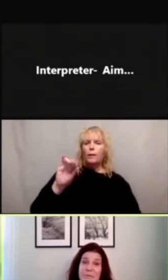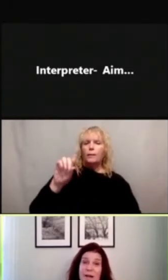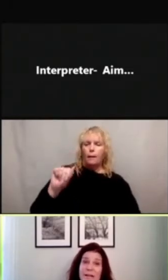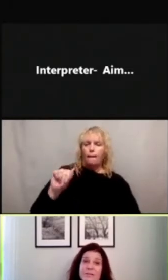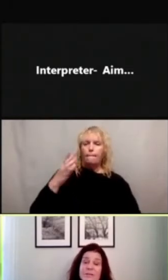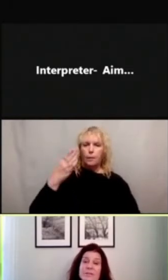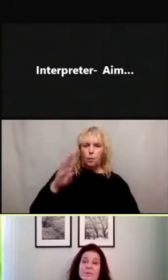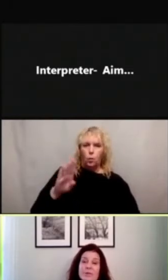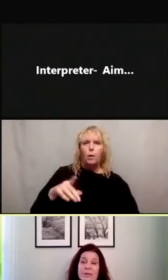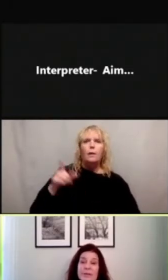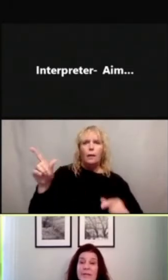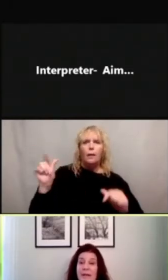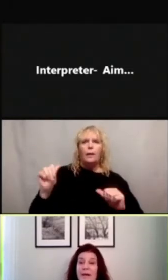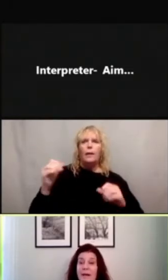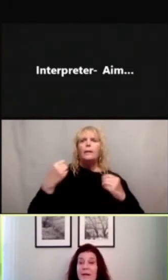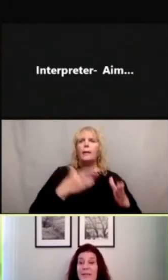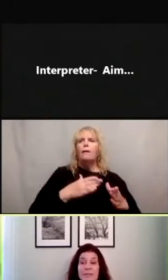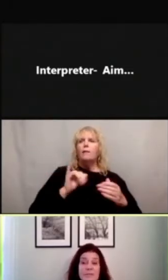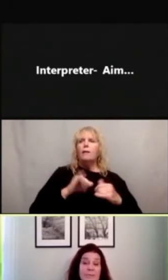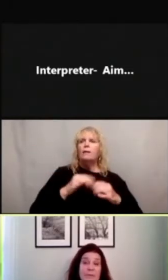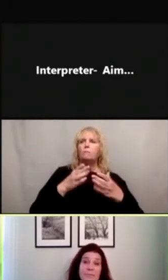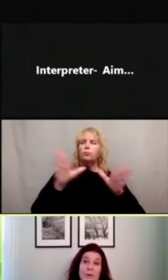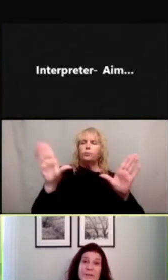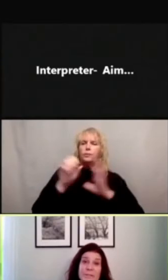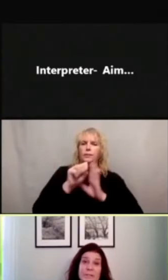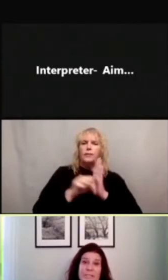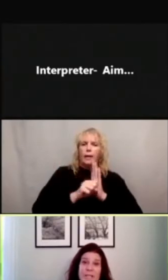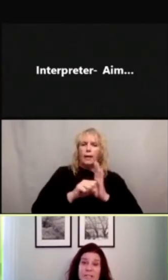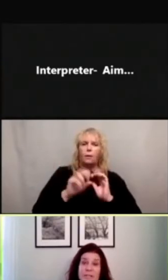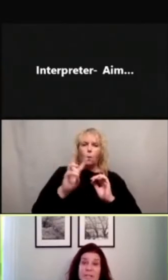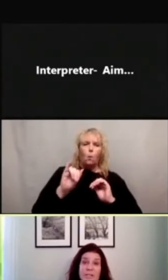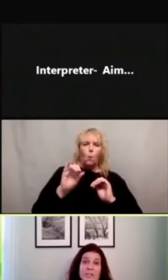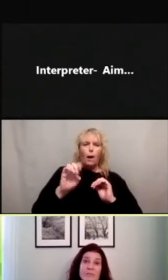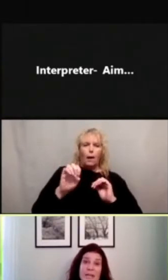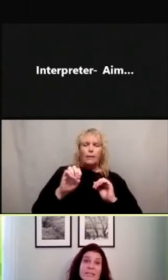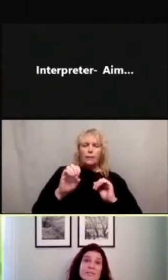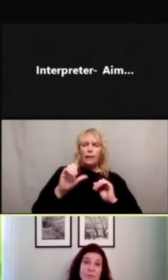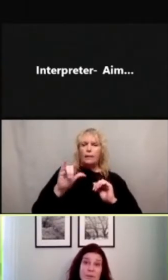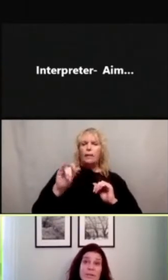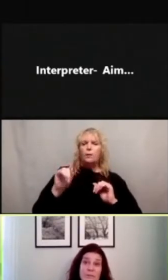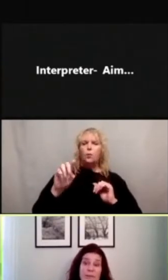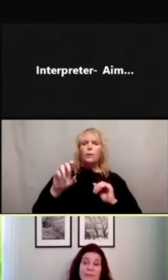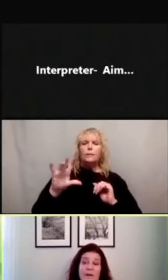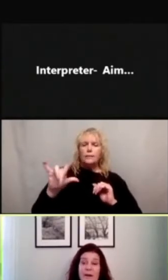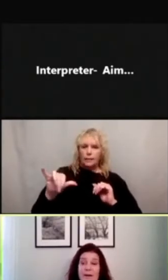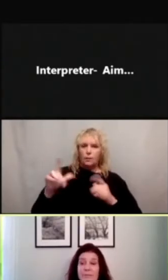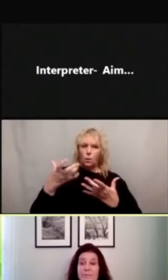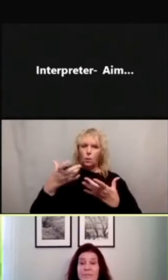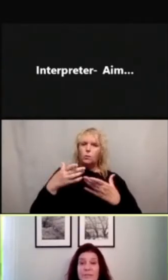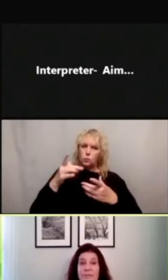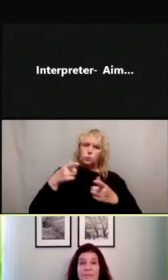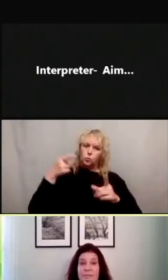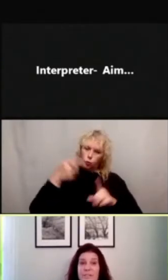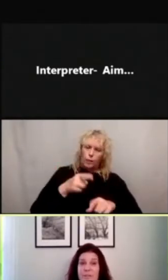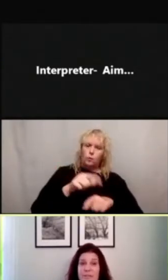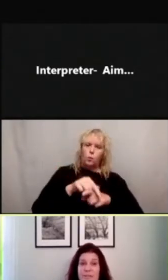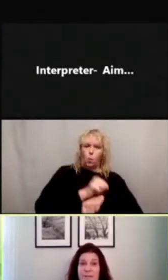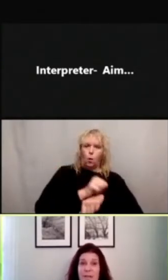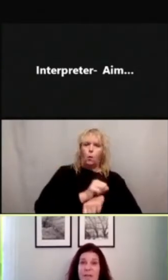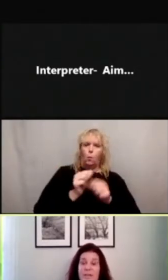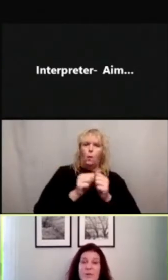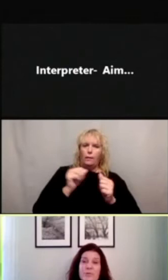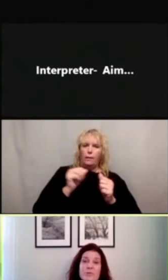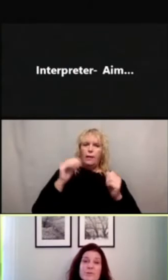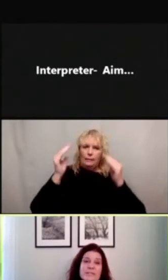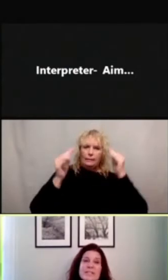funding a statewide health literacy program. They've contributed more than $1 million directly to working with adult literacy